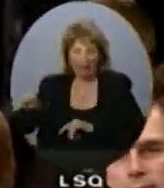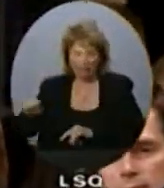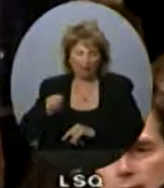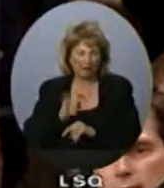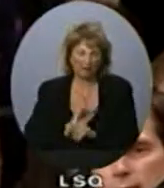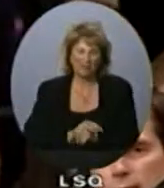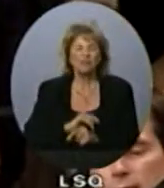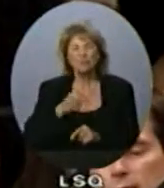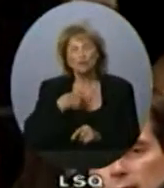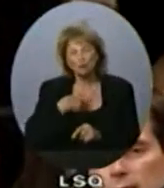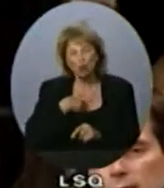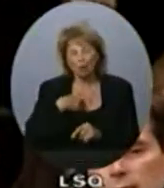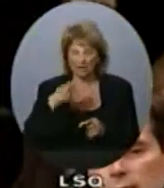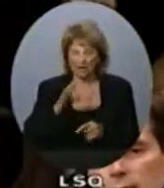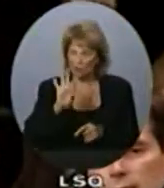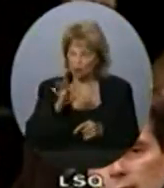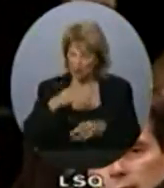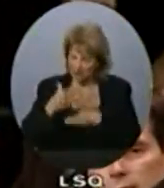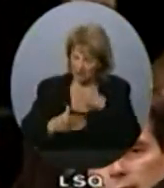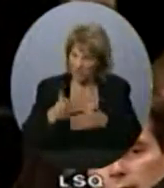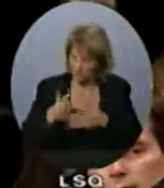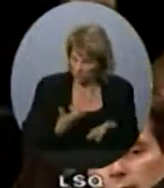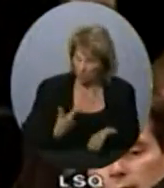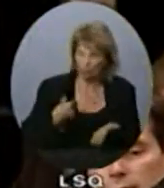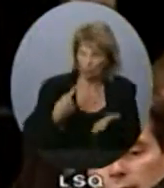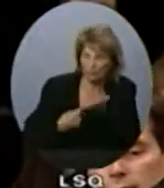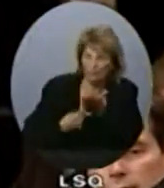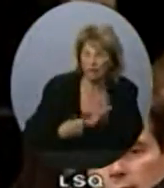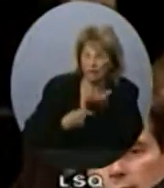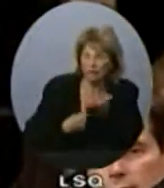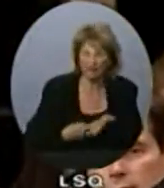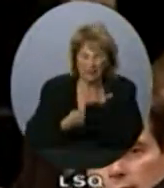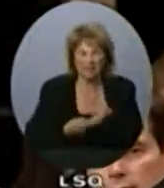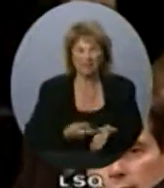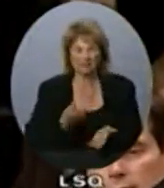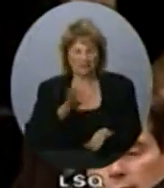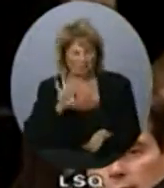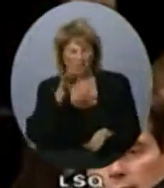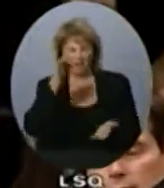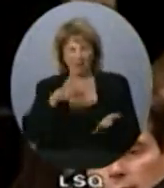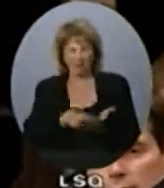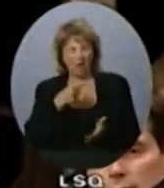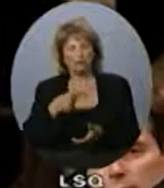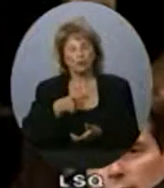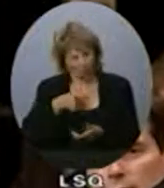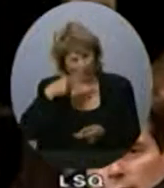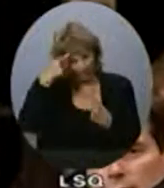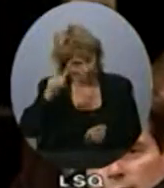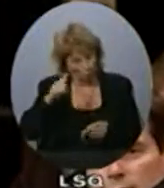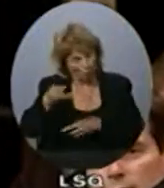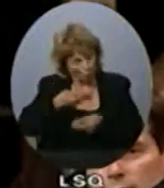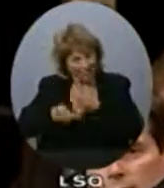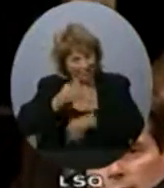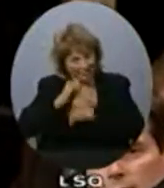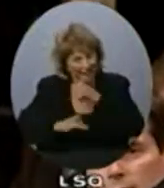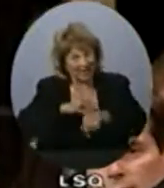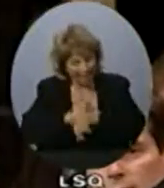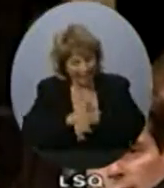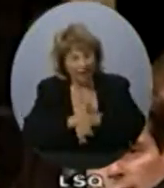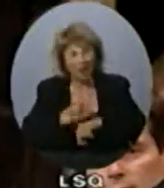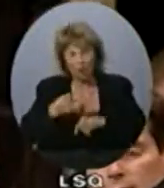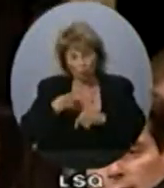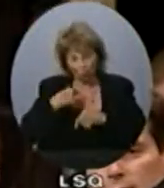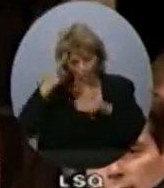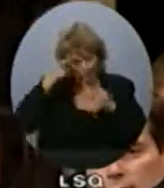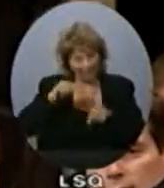workers and businesses through a free trade agreement with the EU are expected to be enormous. A 20% boost in bilateral trade, a